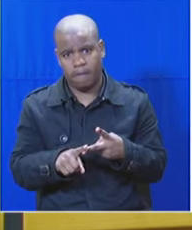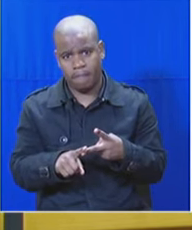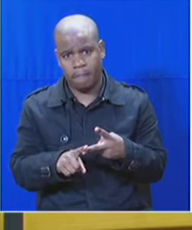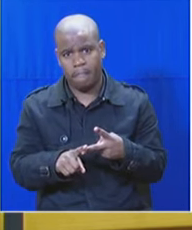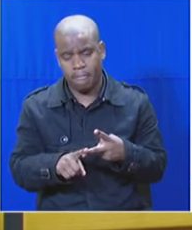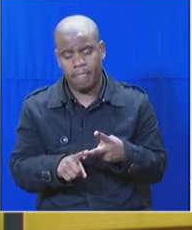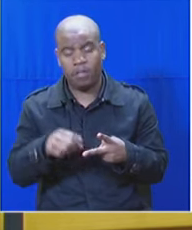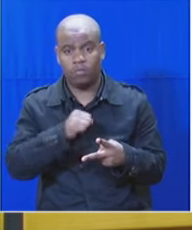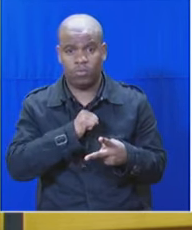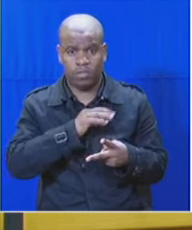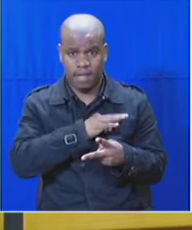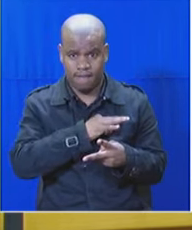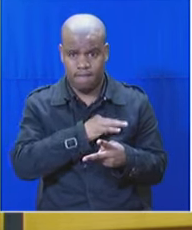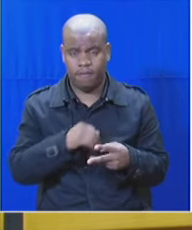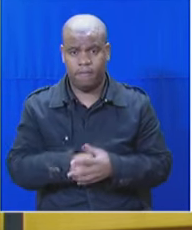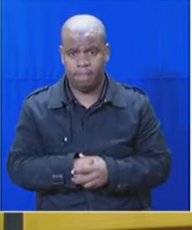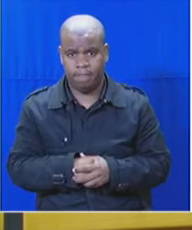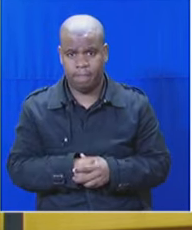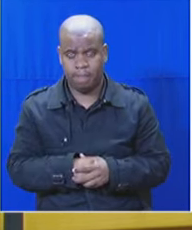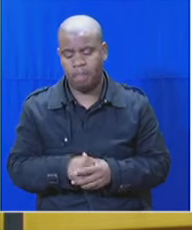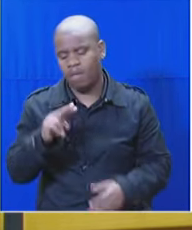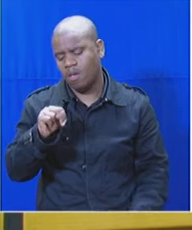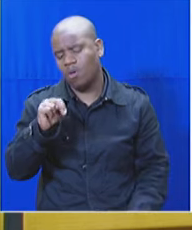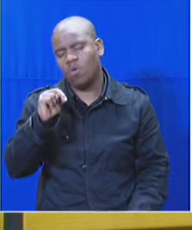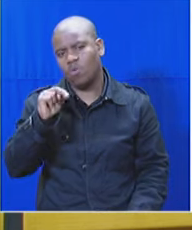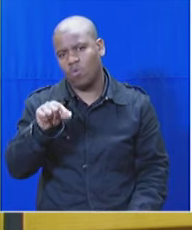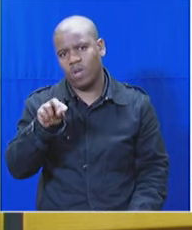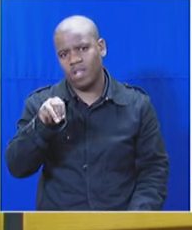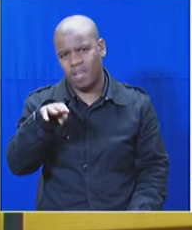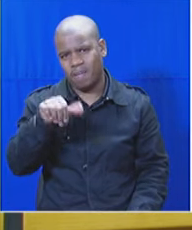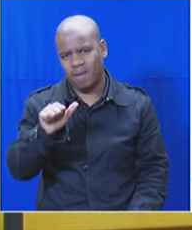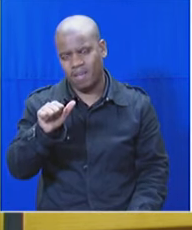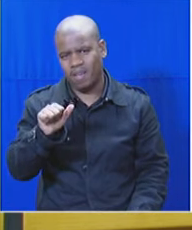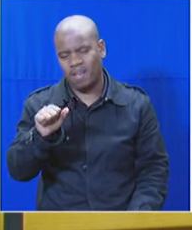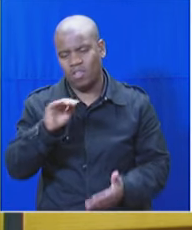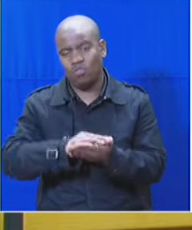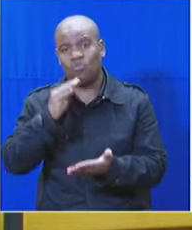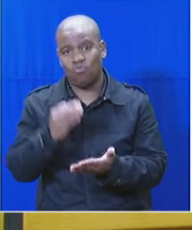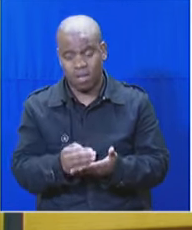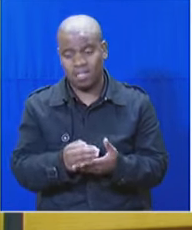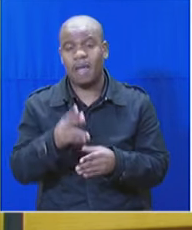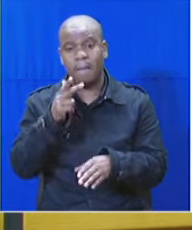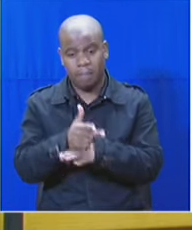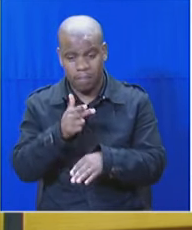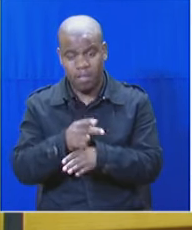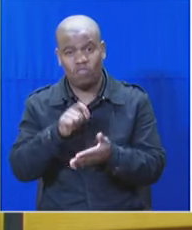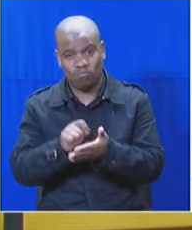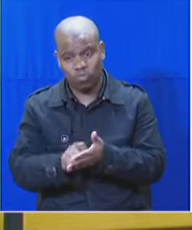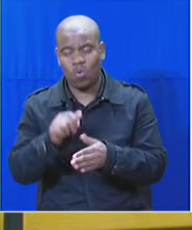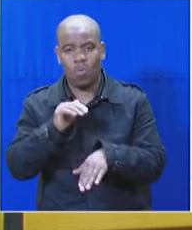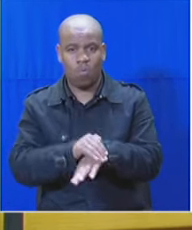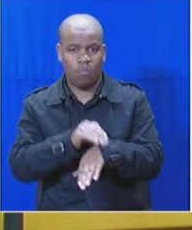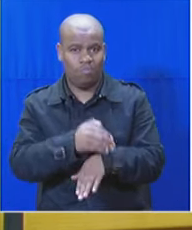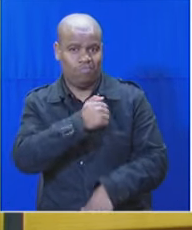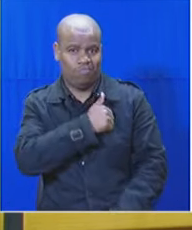of your officials, Ngonyama Trust Board delegation, distinguished guests, academia, media, ladies and gentlemen, comrades, compatriots, and